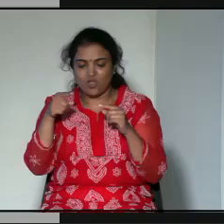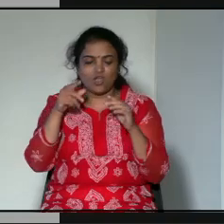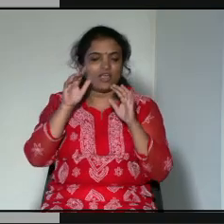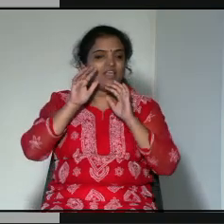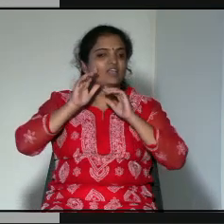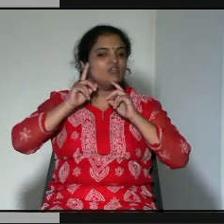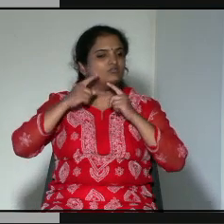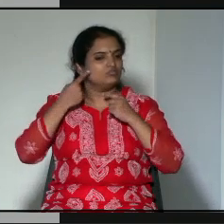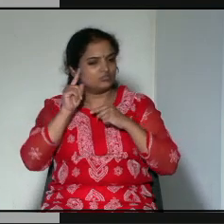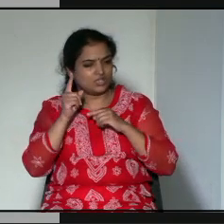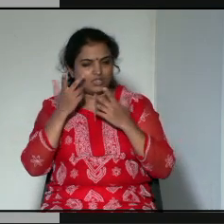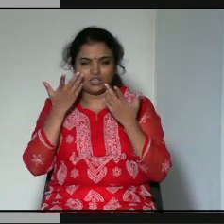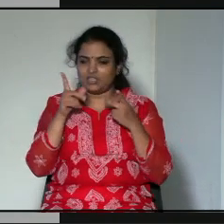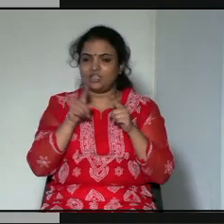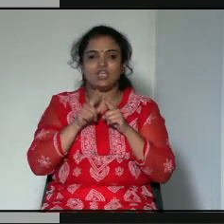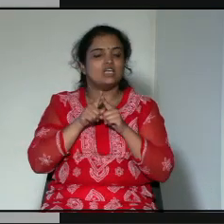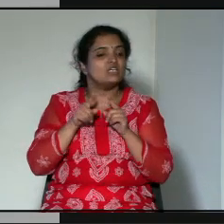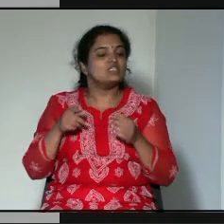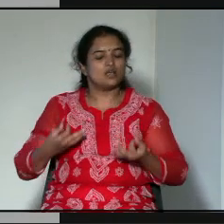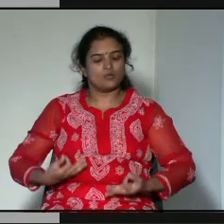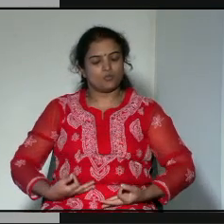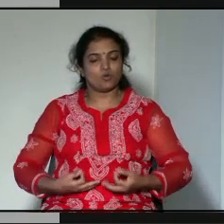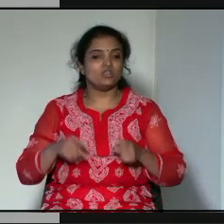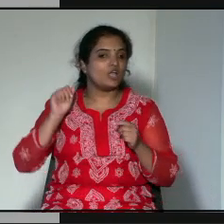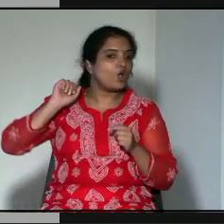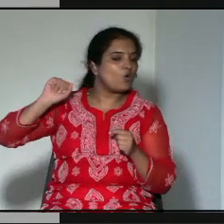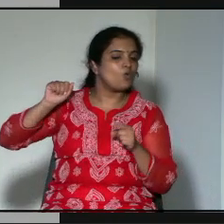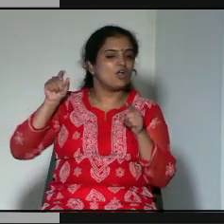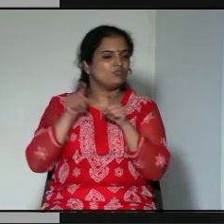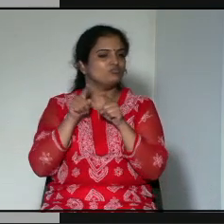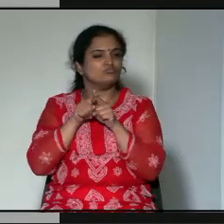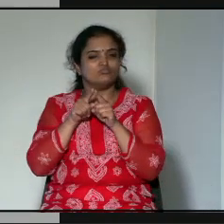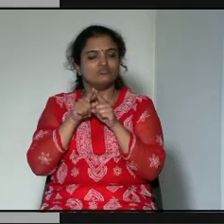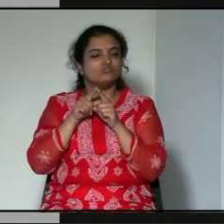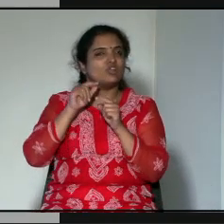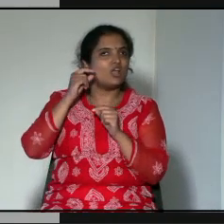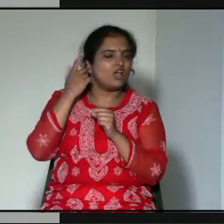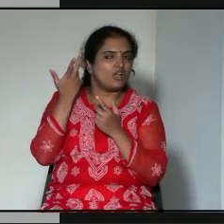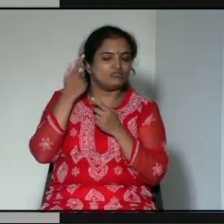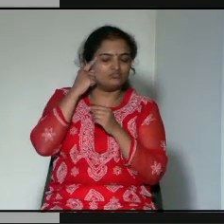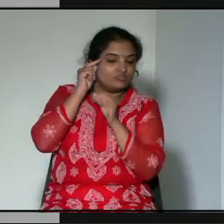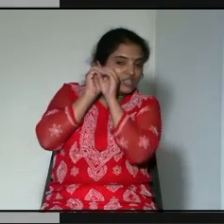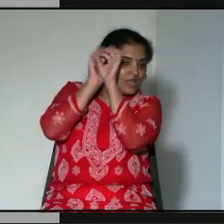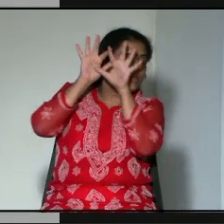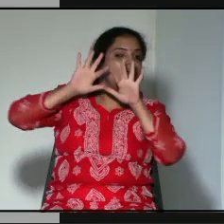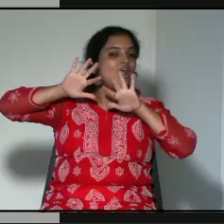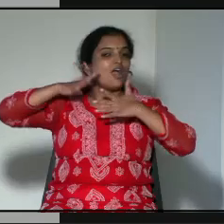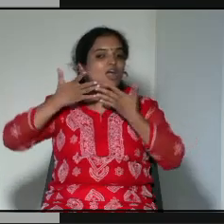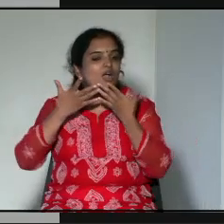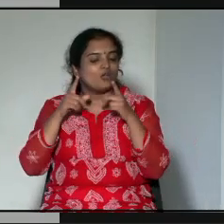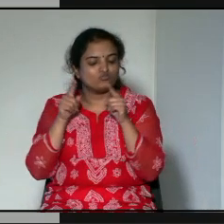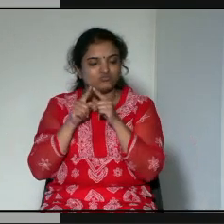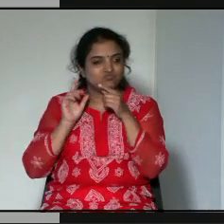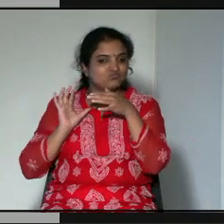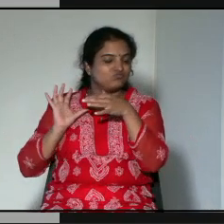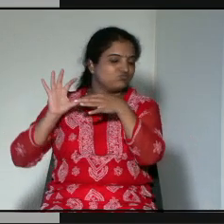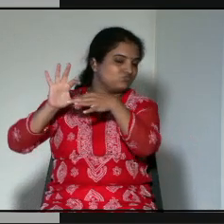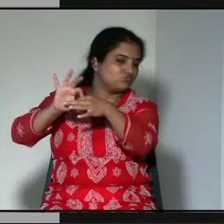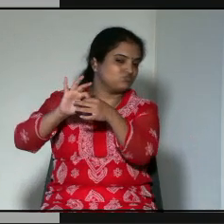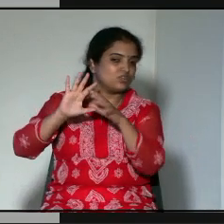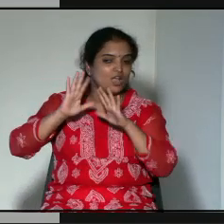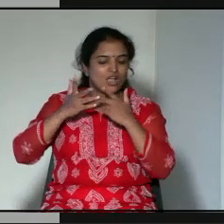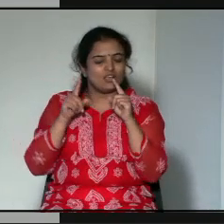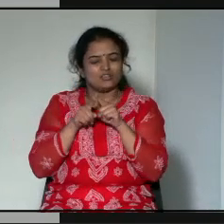great Buddha that his image shaped itself most powerfully in the artist's imagination, leading us directly to the making of her